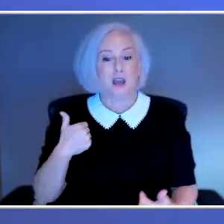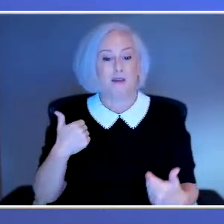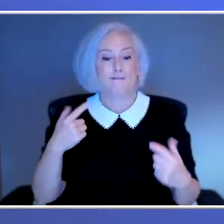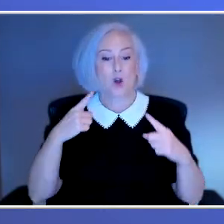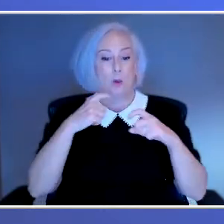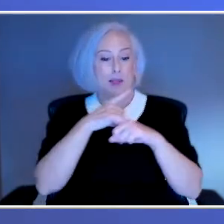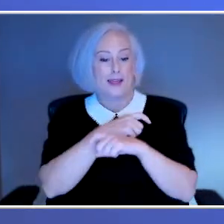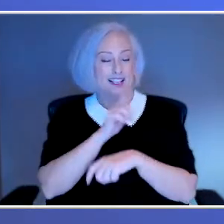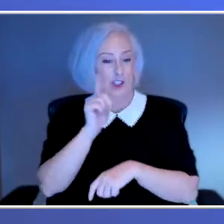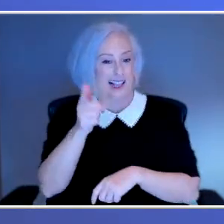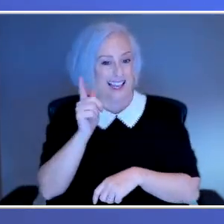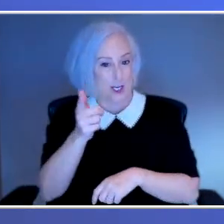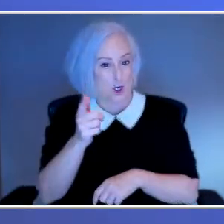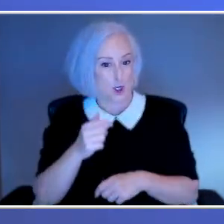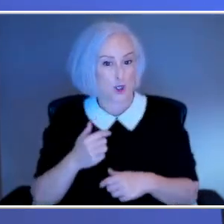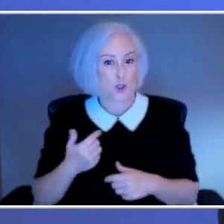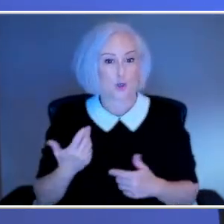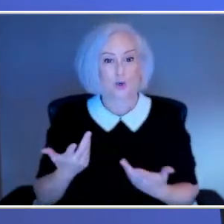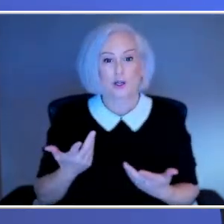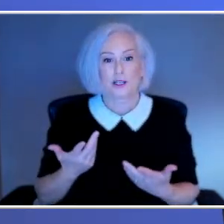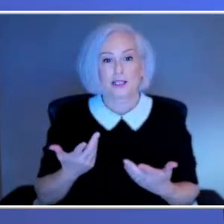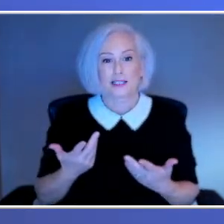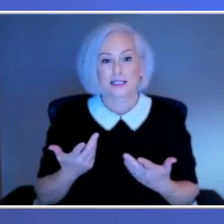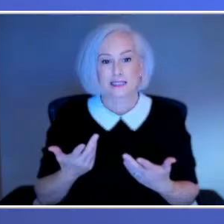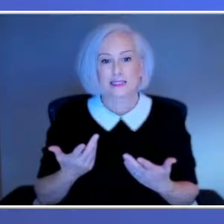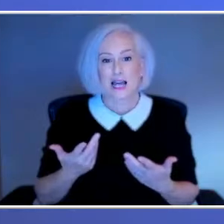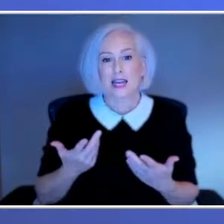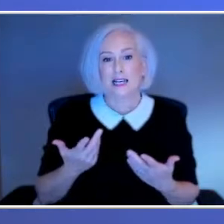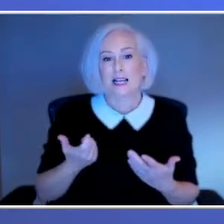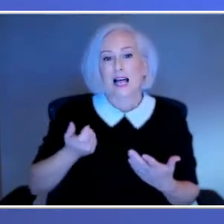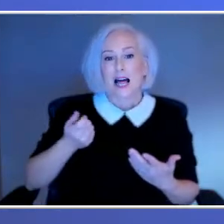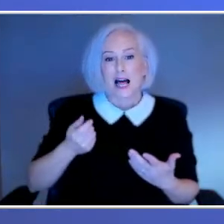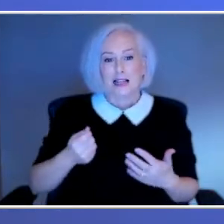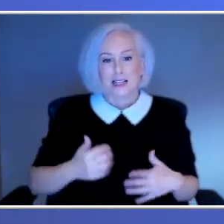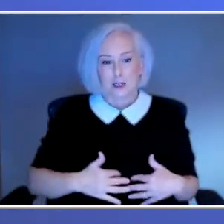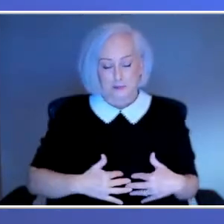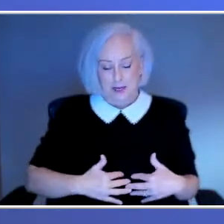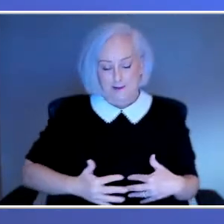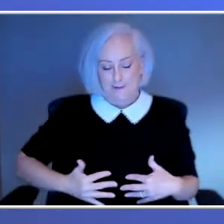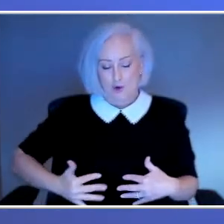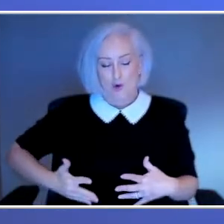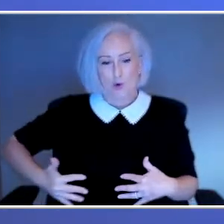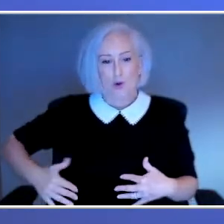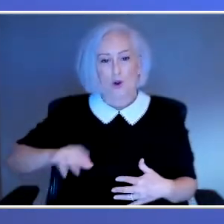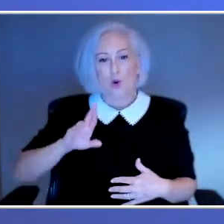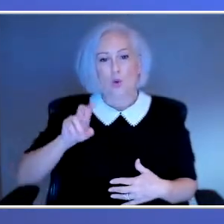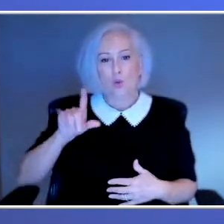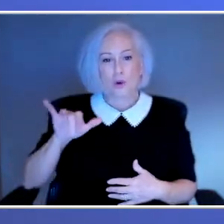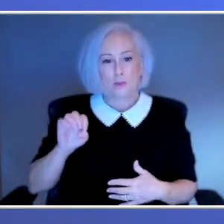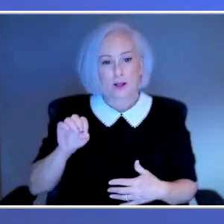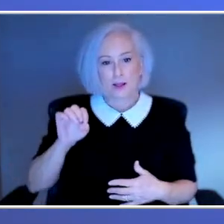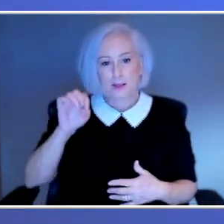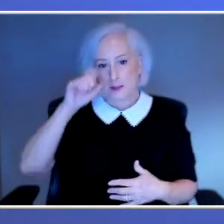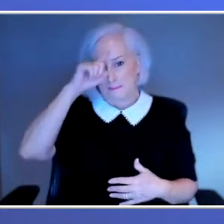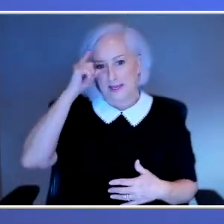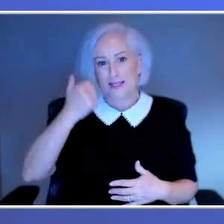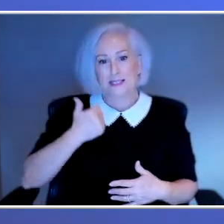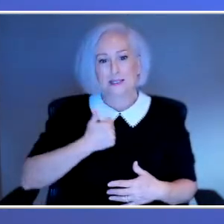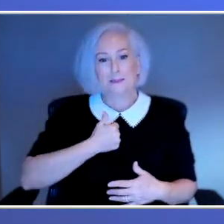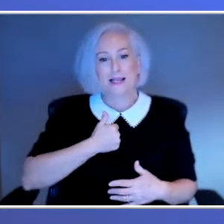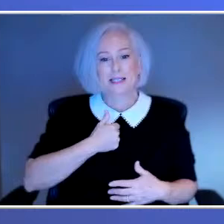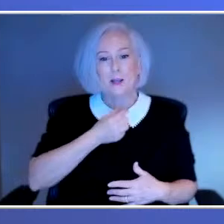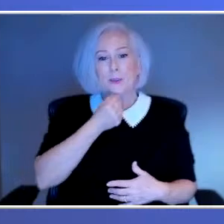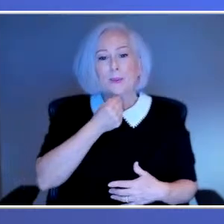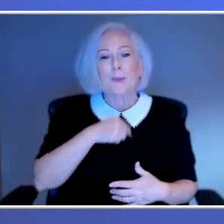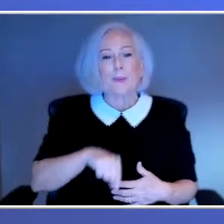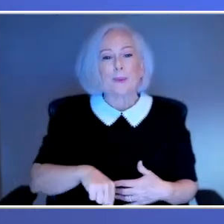And I I had a little bit of rippling, but that's because I was already thin, and rippling just means